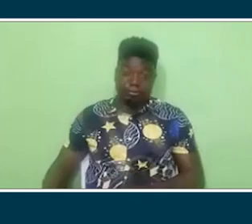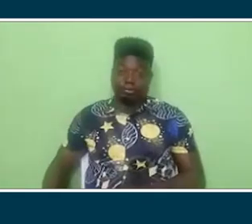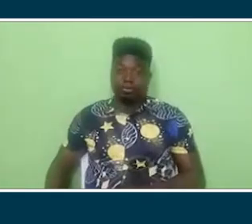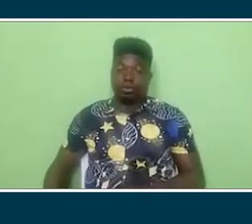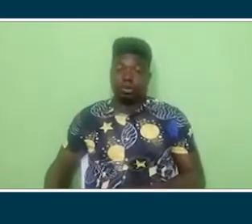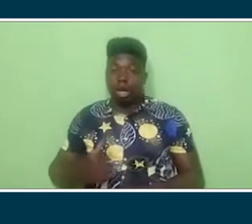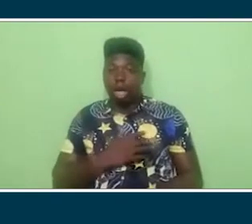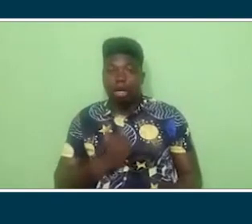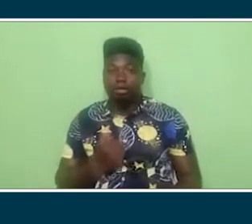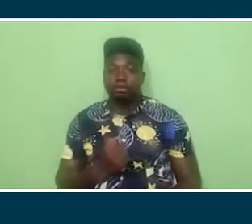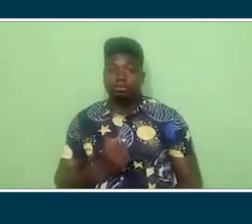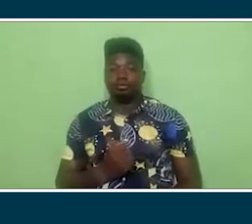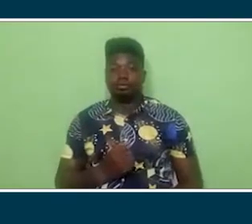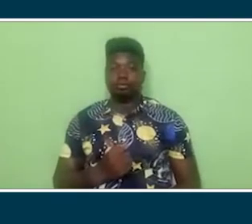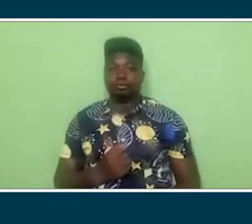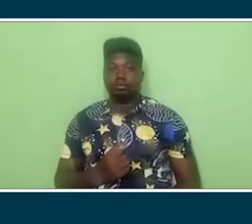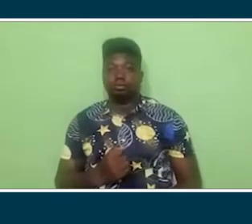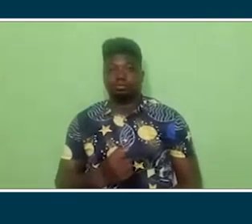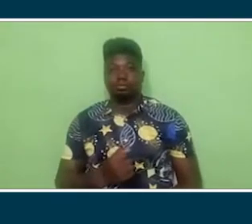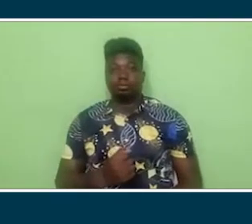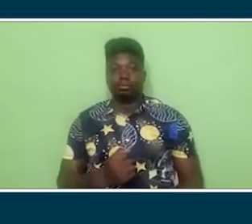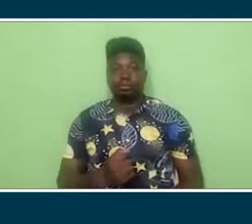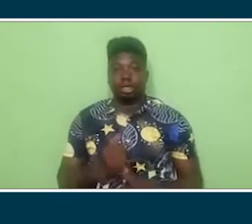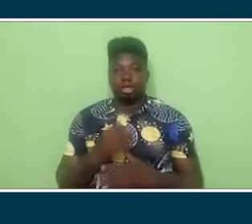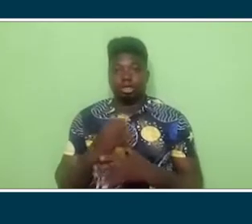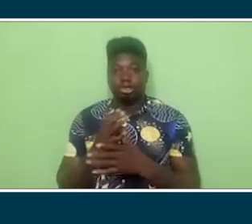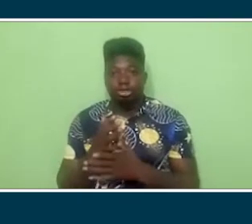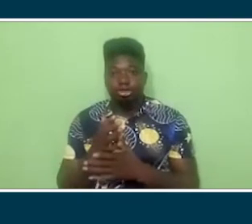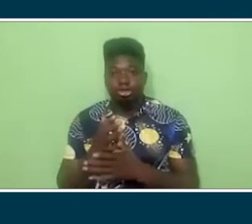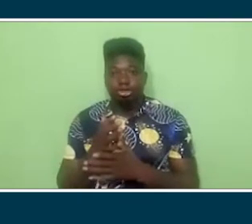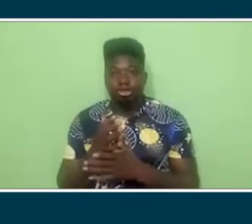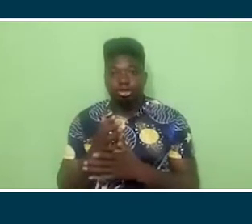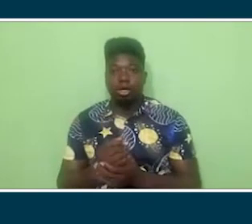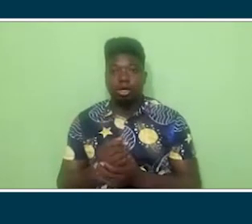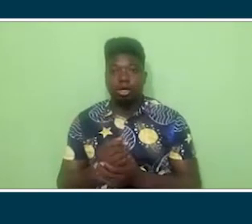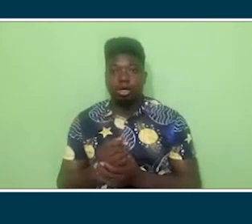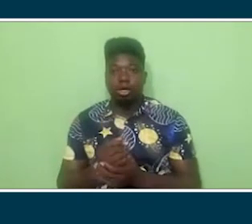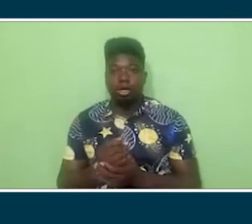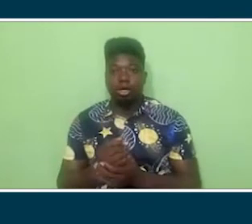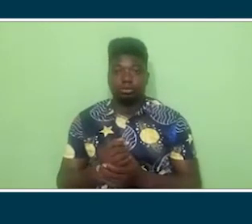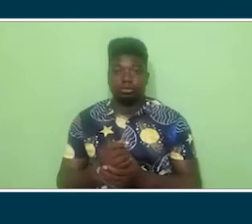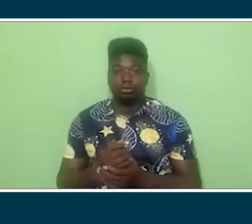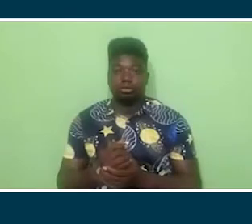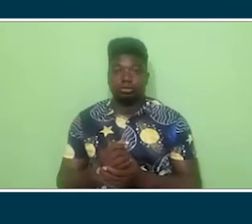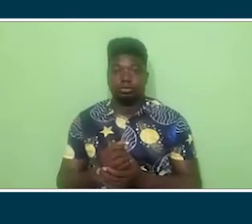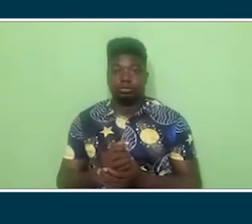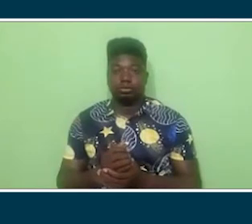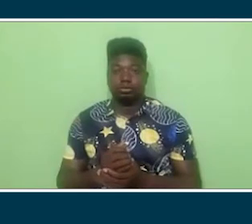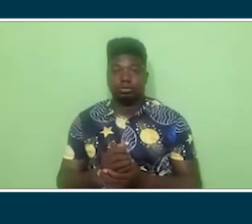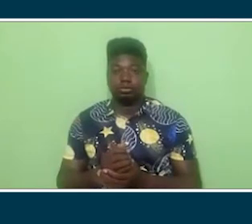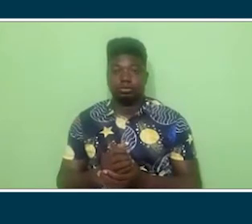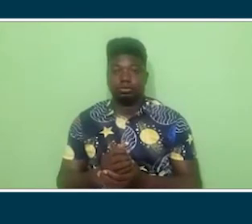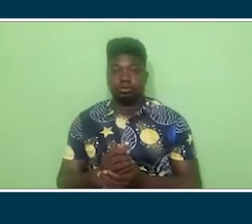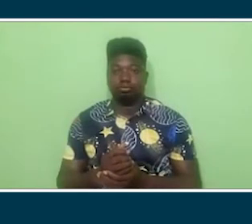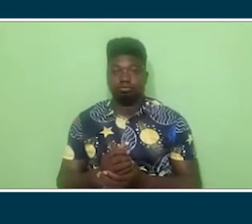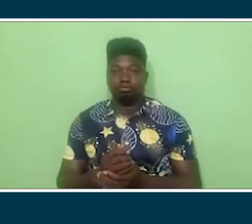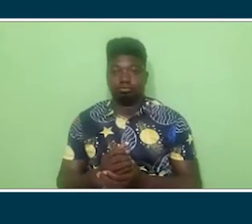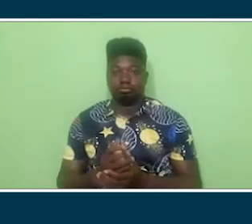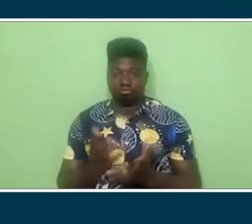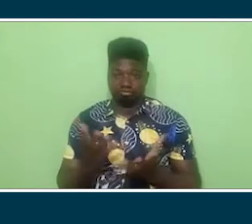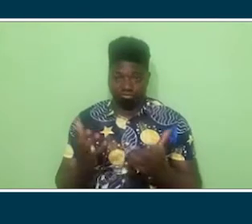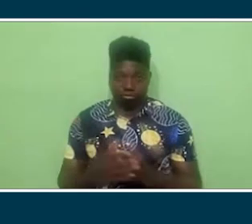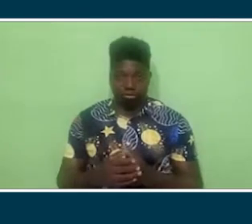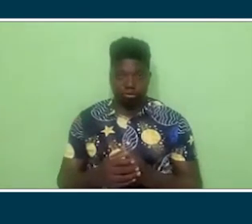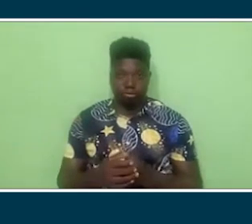their allyship, and then the progression and maturation? Yeah, so I